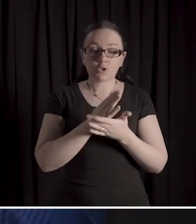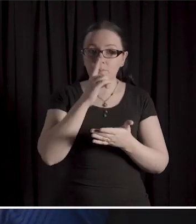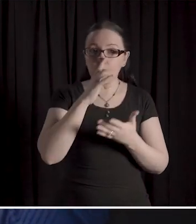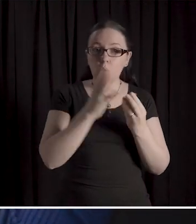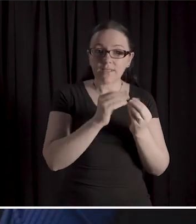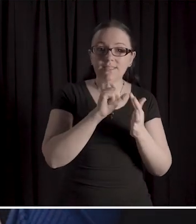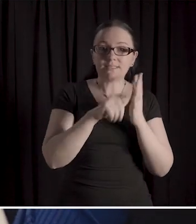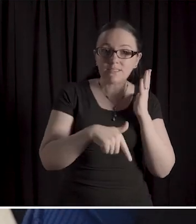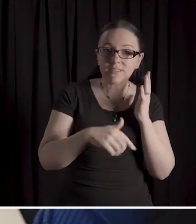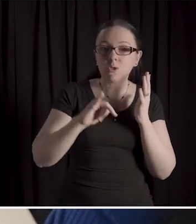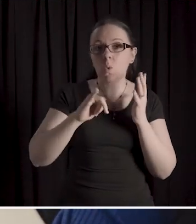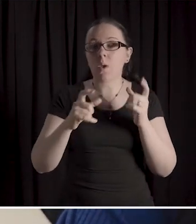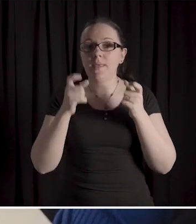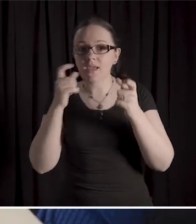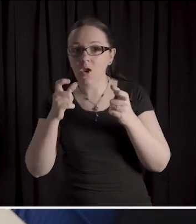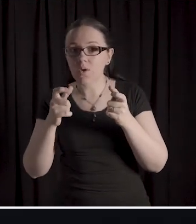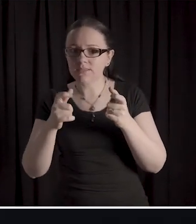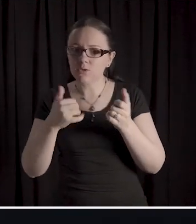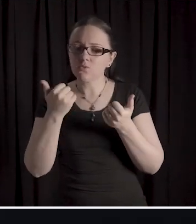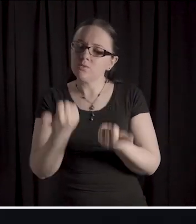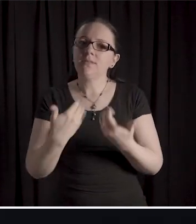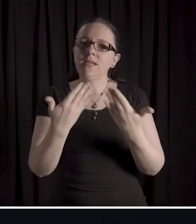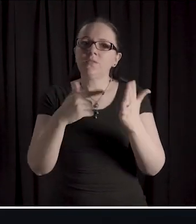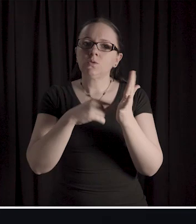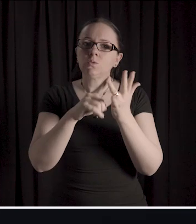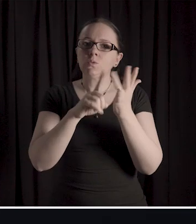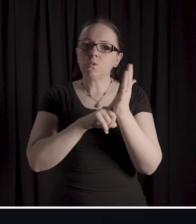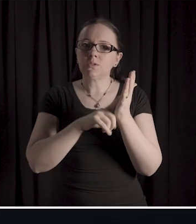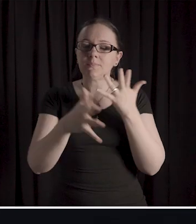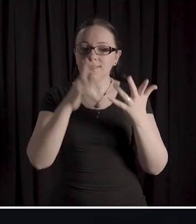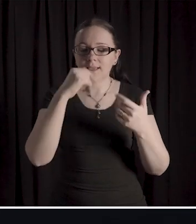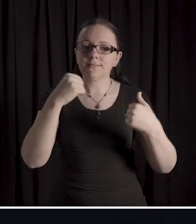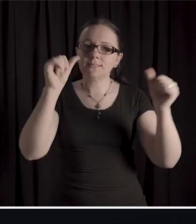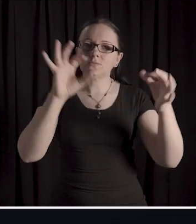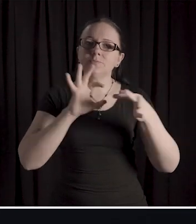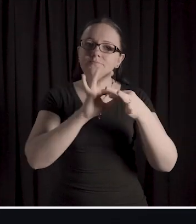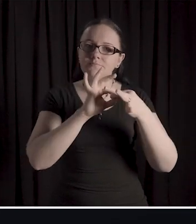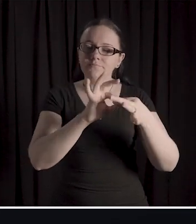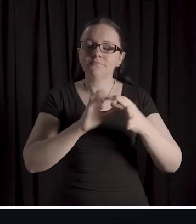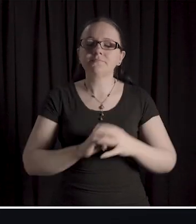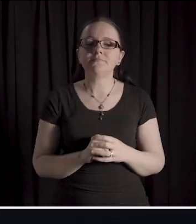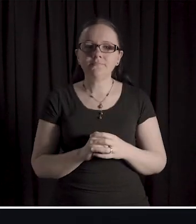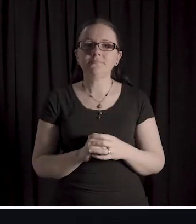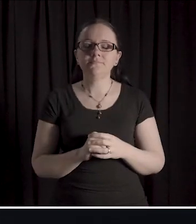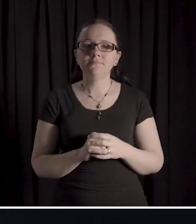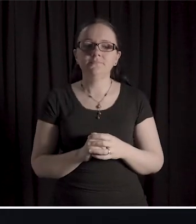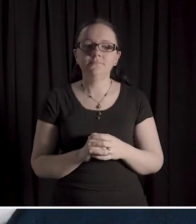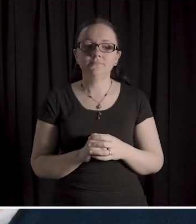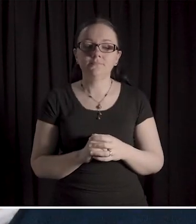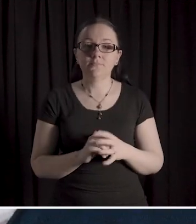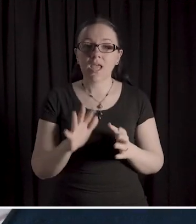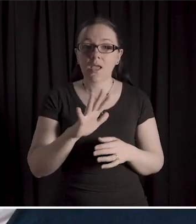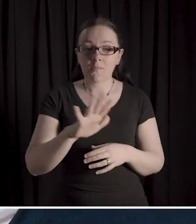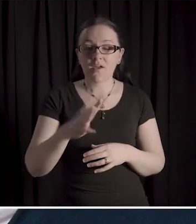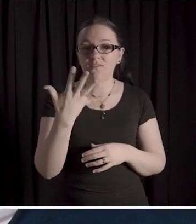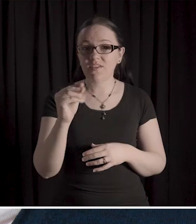whether it's people with disability or support workers, the right tools to help them form successful relationships online. We've